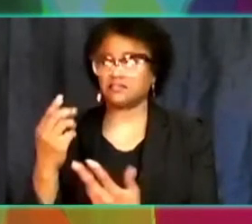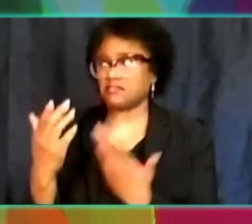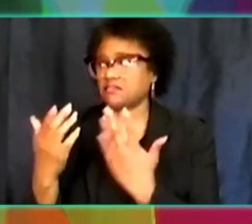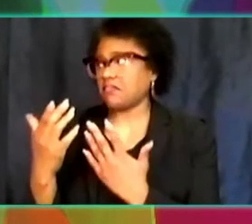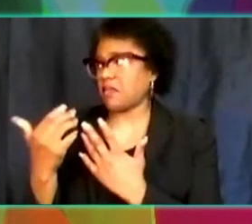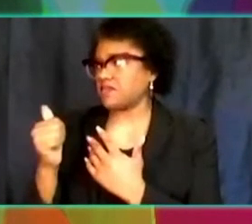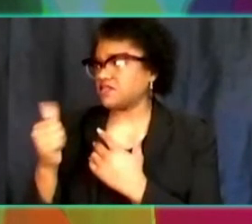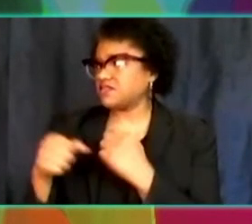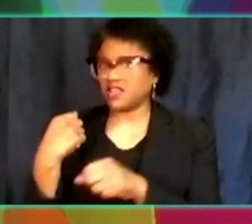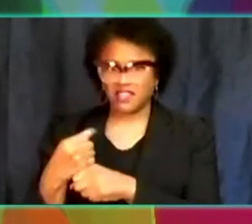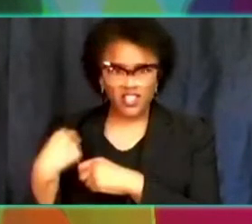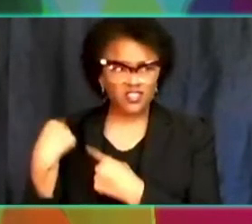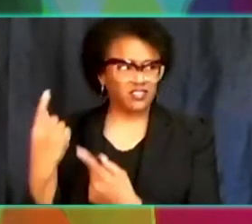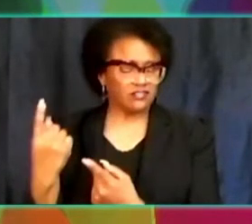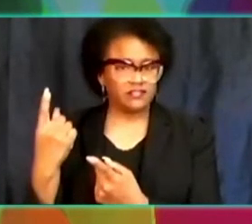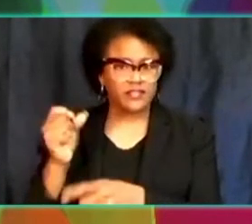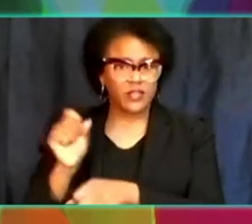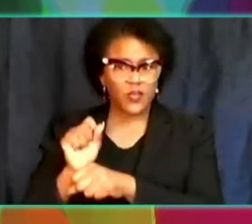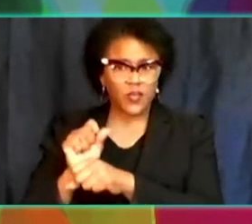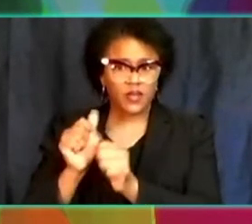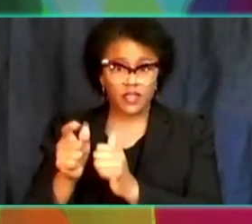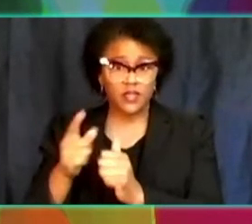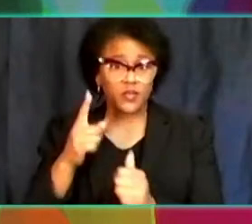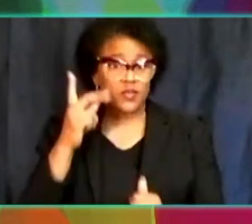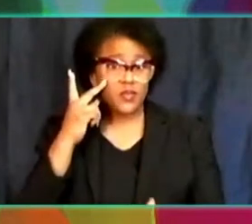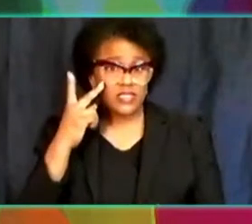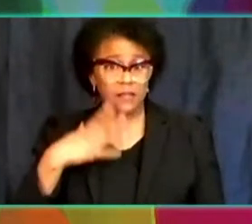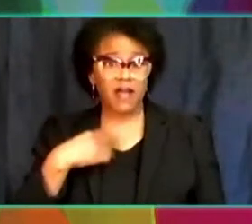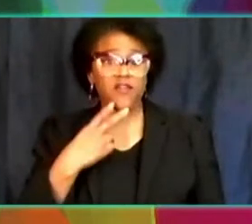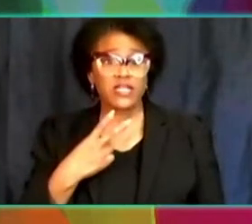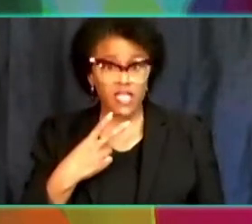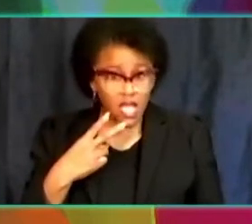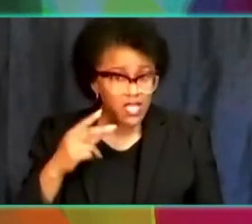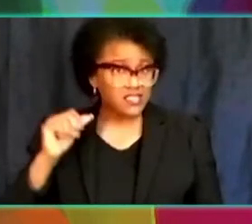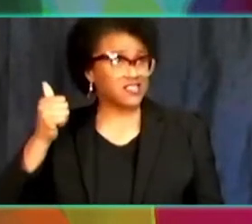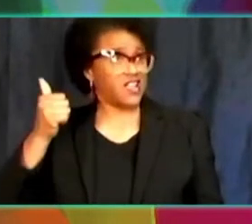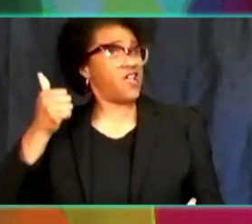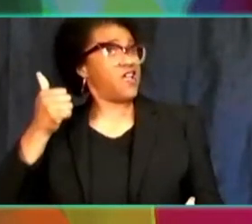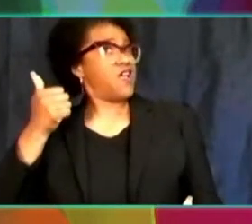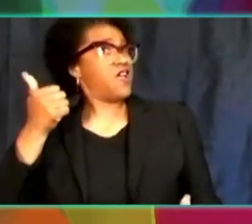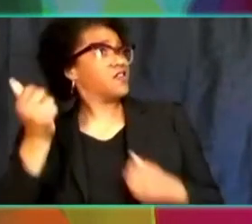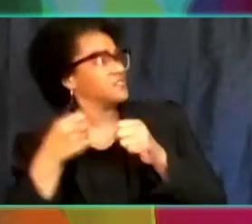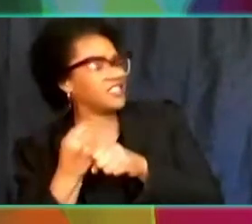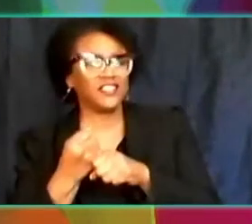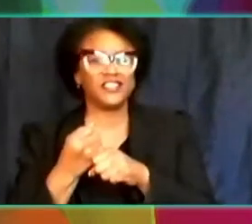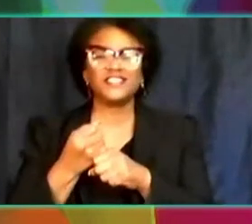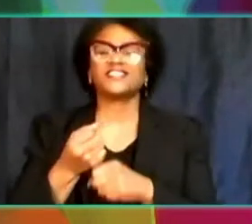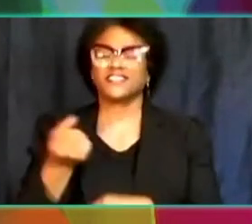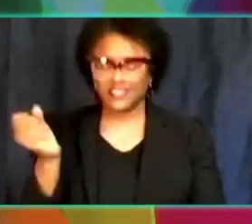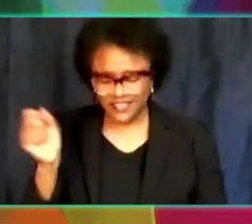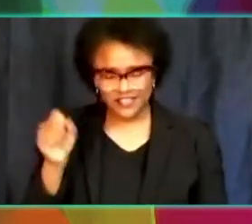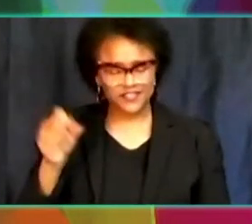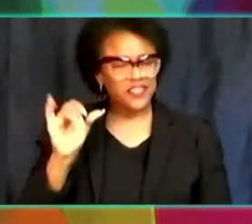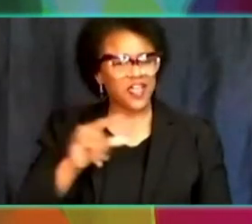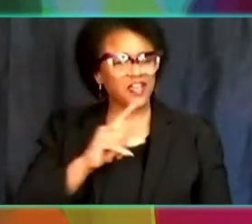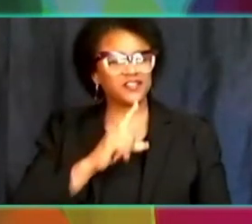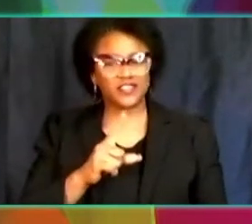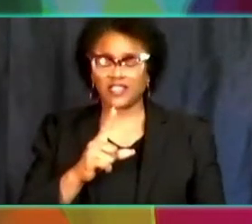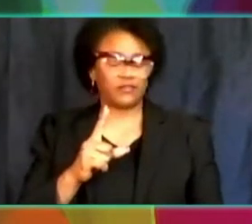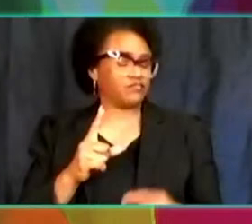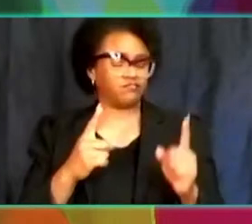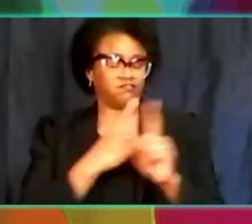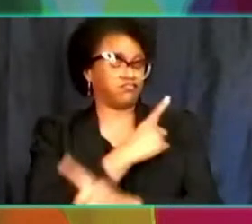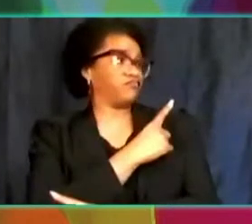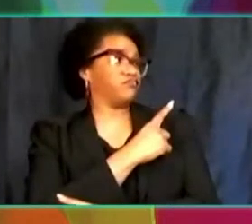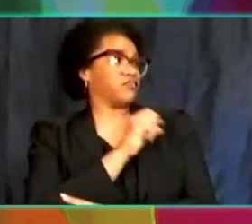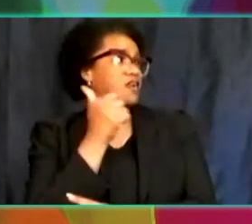years now. Mm-hmm. And did you hear my voice go up like 10 years? but yeah, so, and that was just like off of another animation